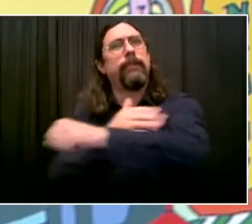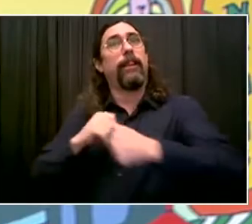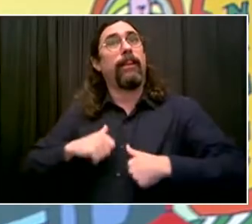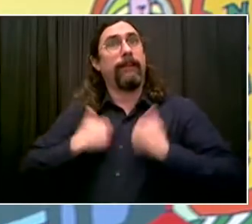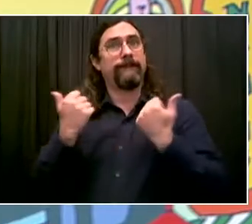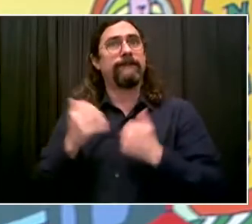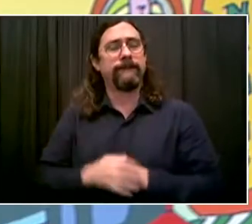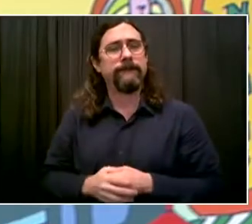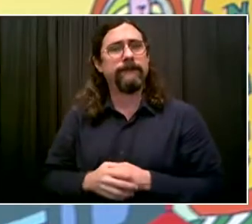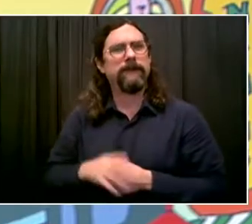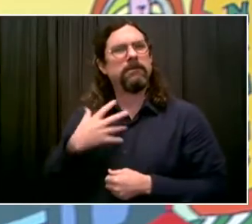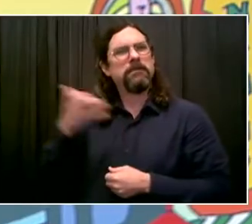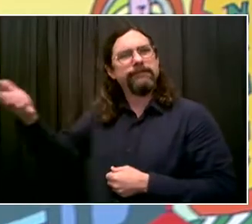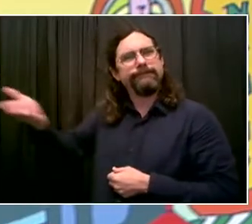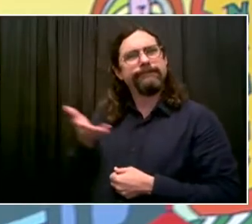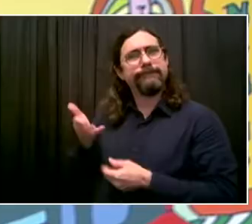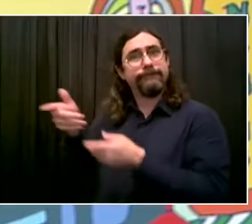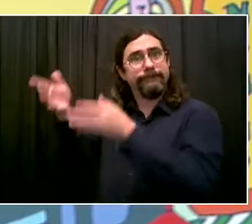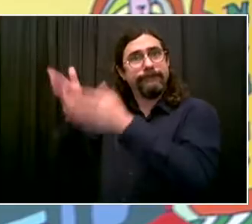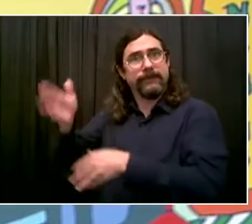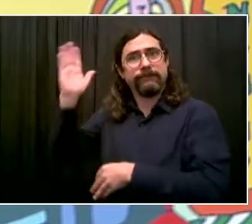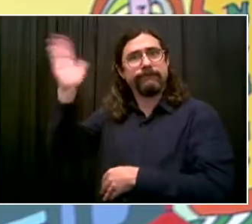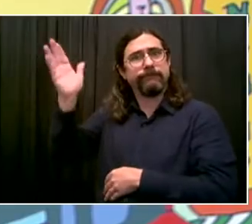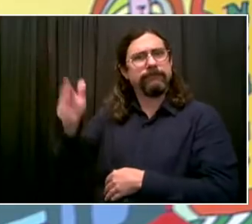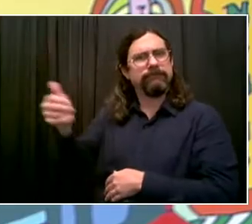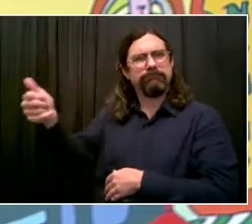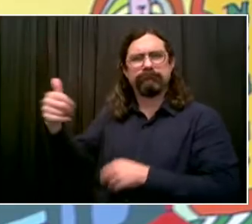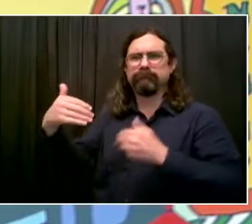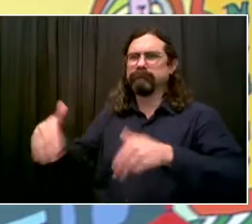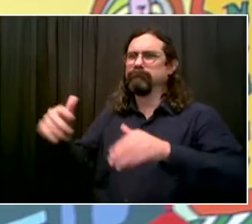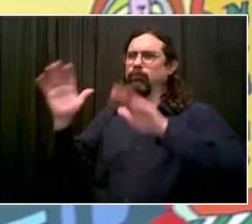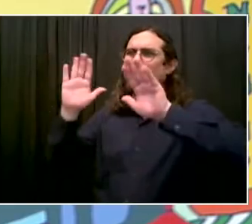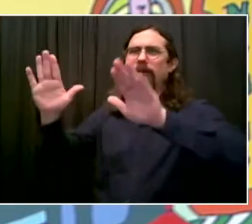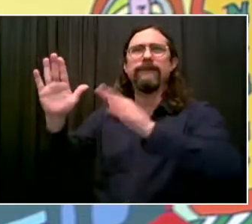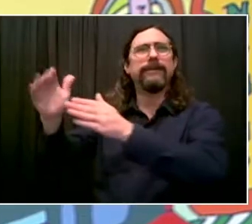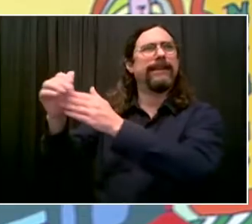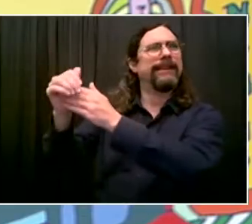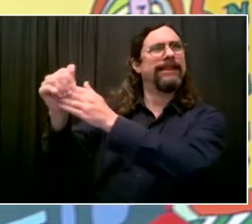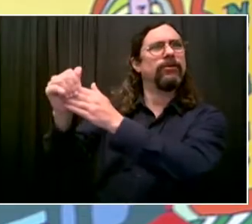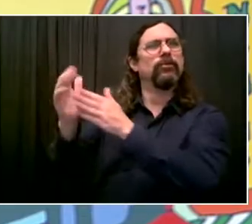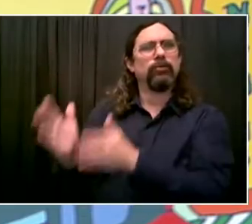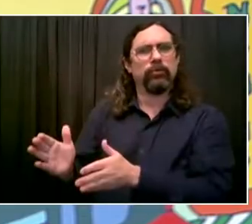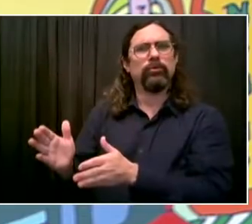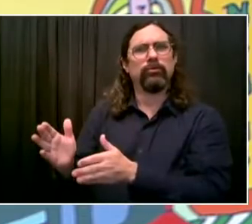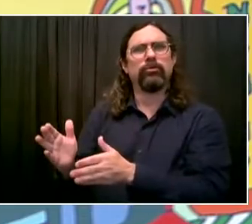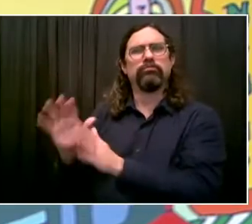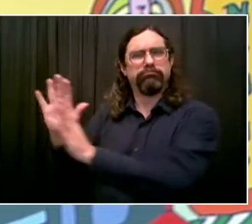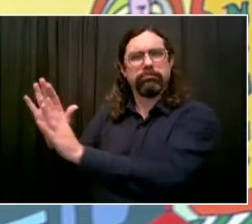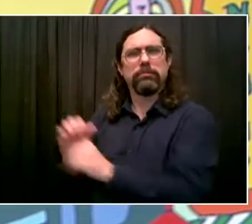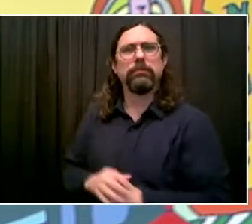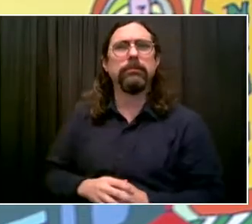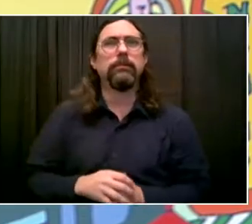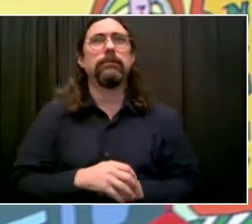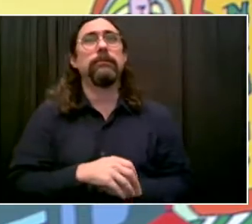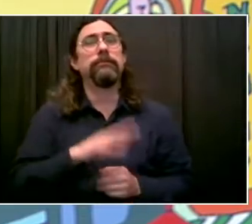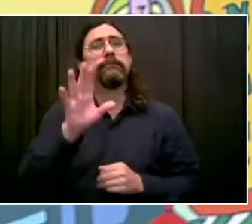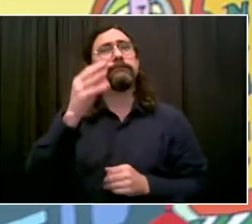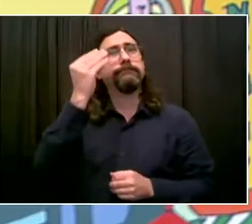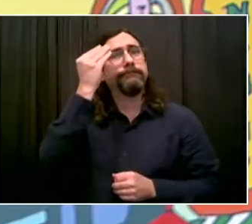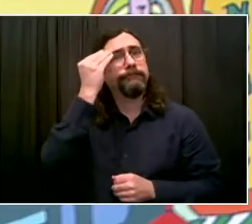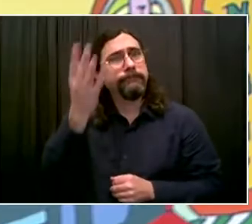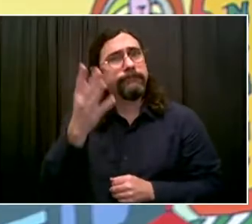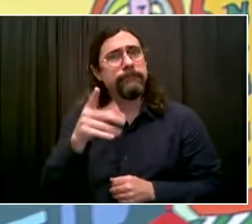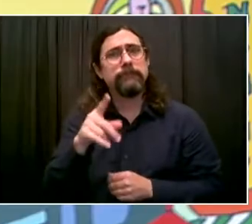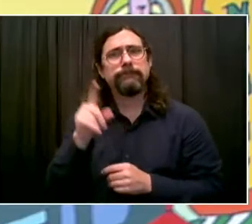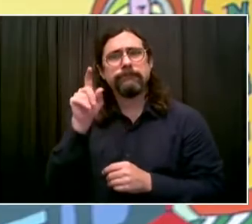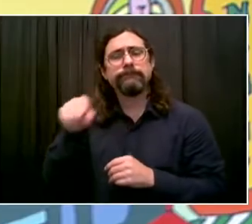serious about redistribution, if you're serious about racial and economic justice, then put the levers of power into